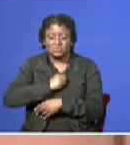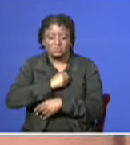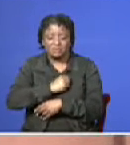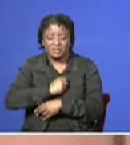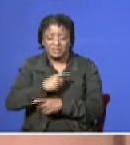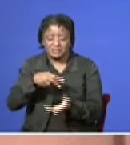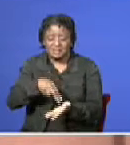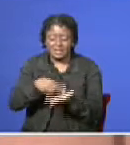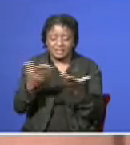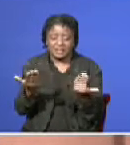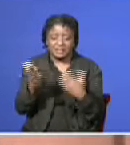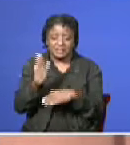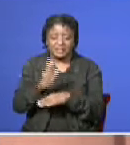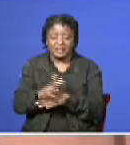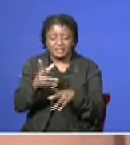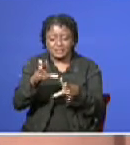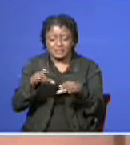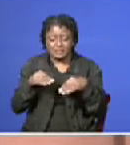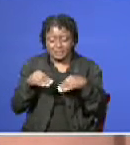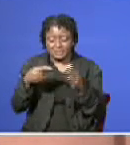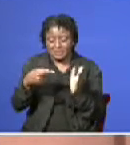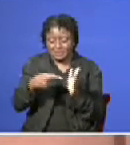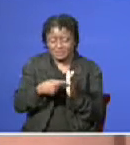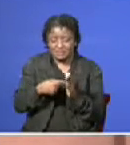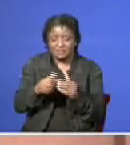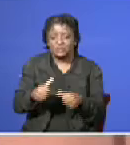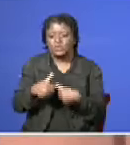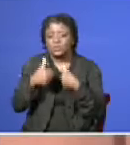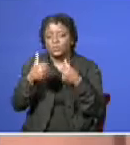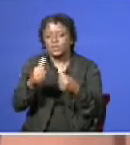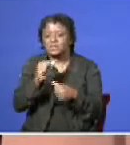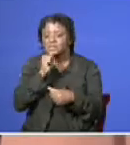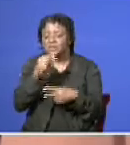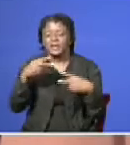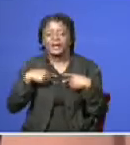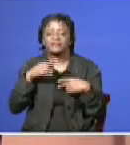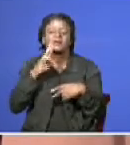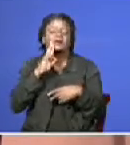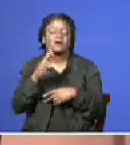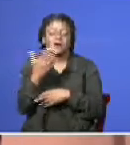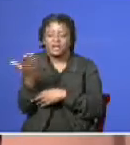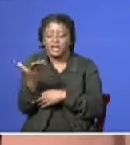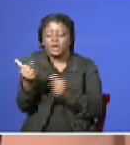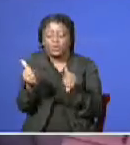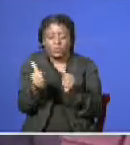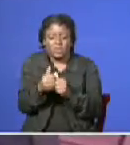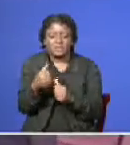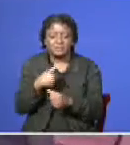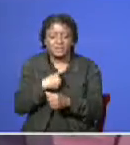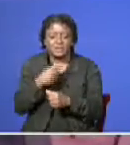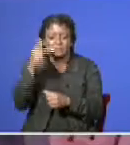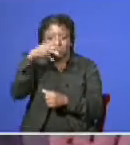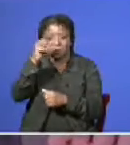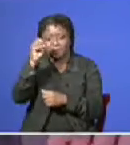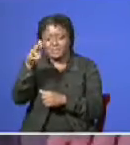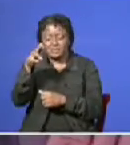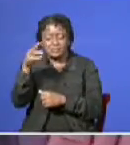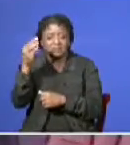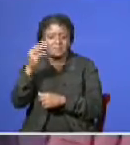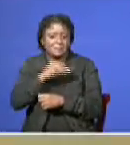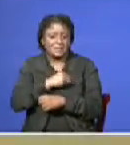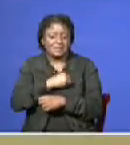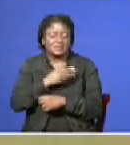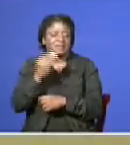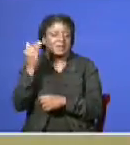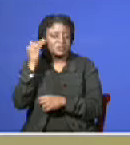tonight, accepting this award, is not having her here with me. Prime Minister Minnis acknowledged the